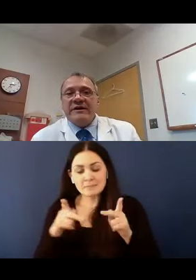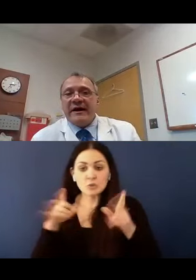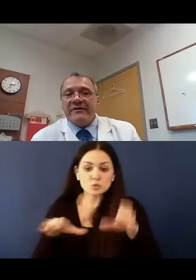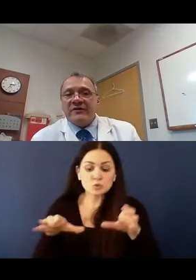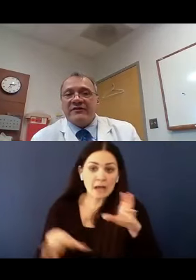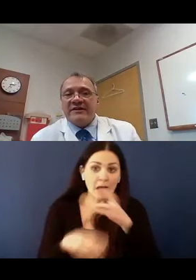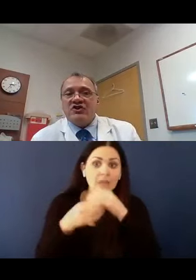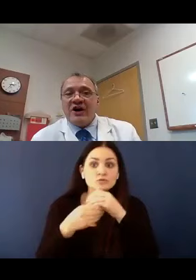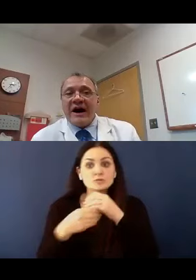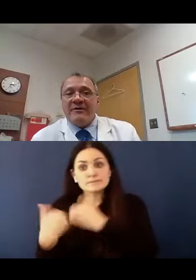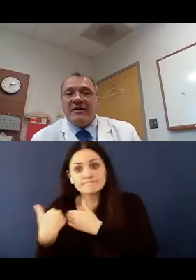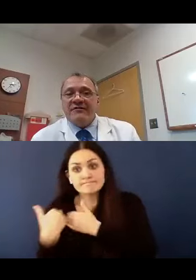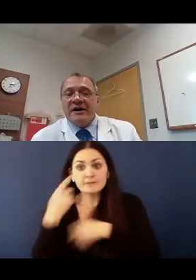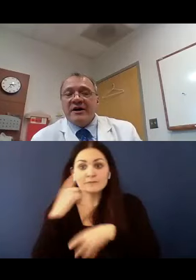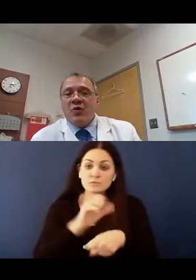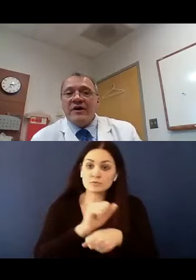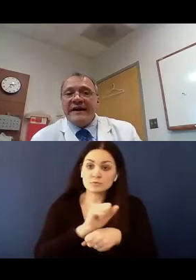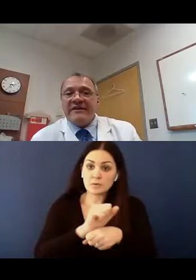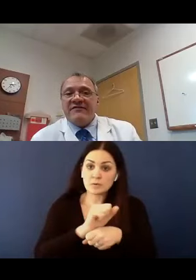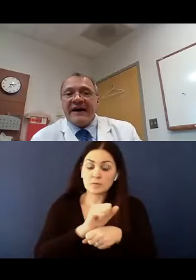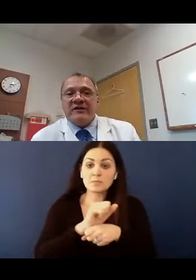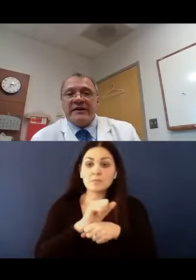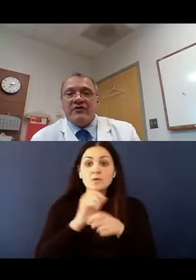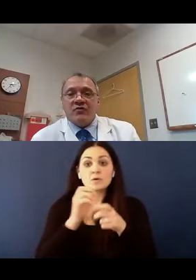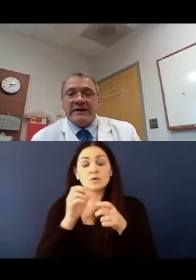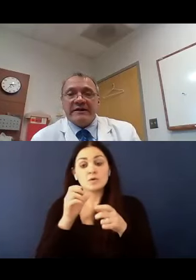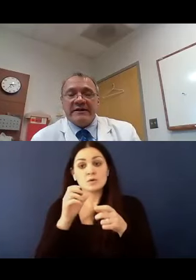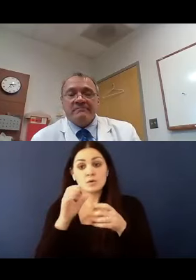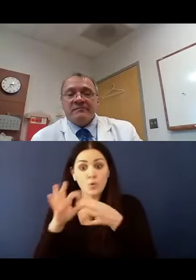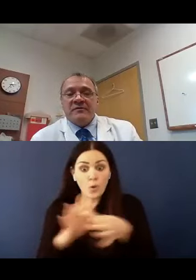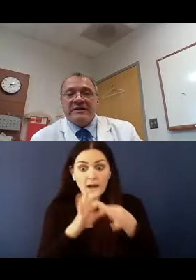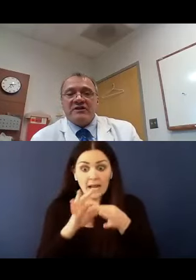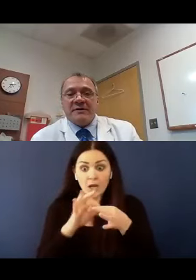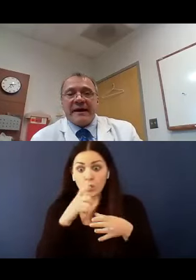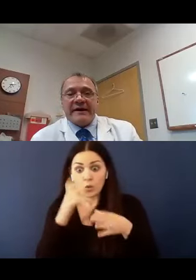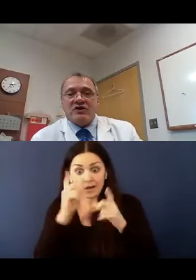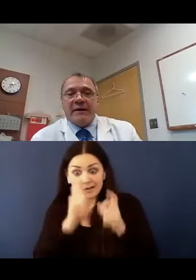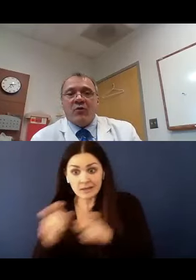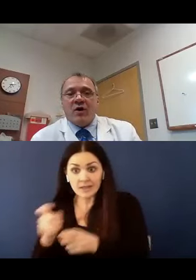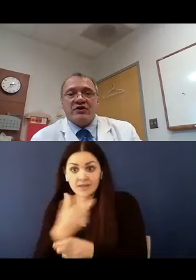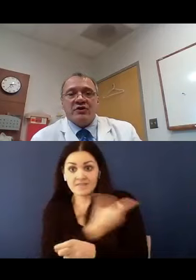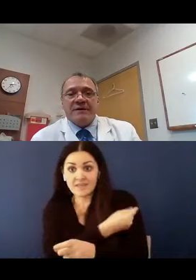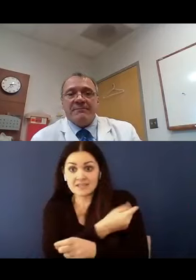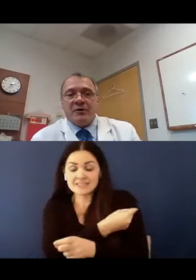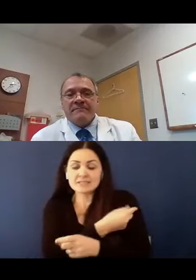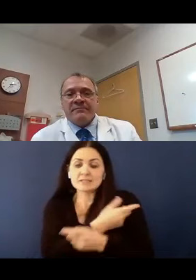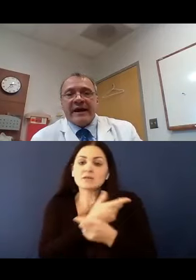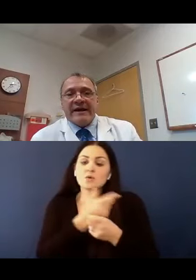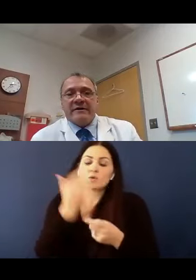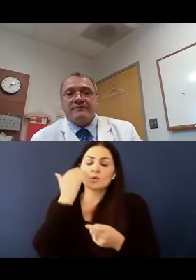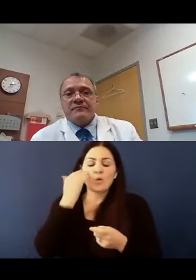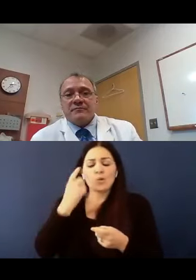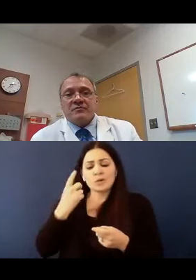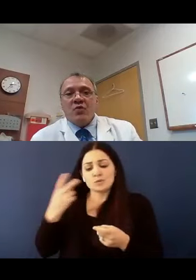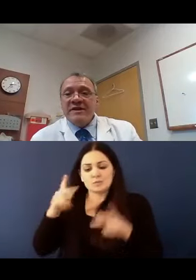we realized is that the job of coordinating vaccinators really needs to be managed by 1 or 2 people